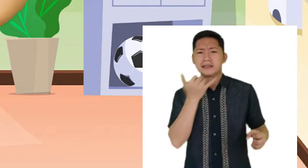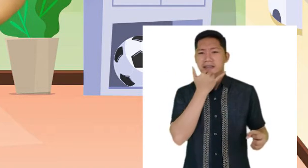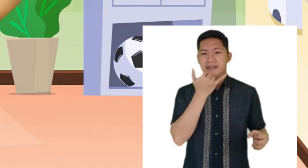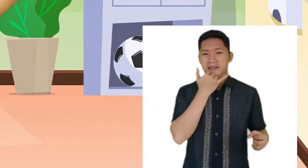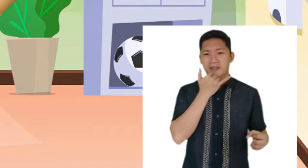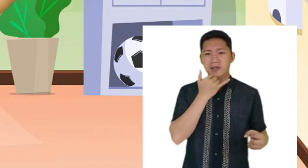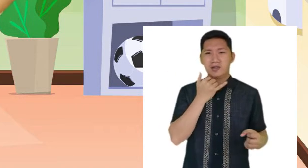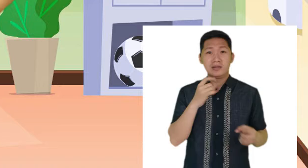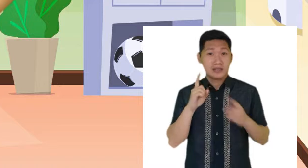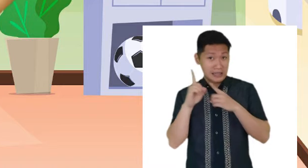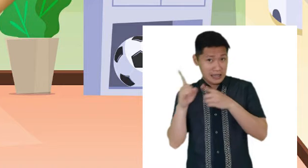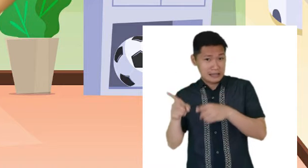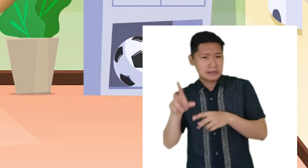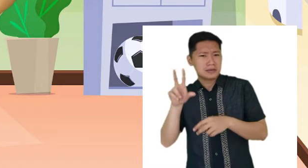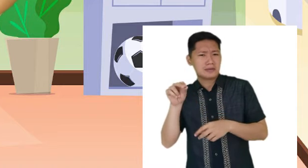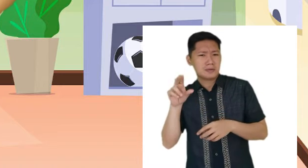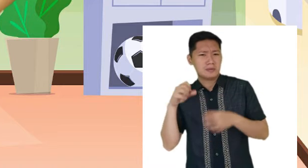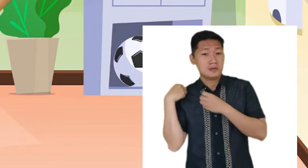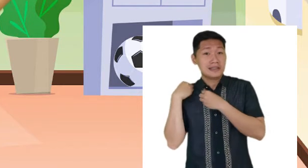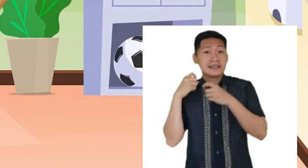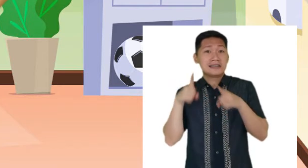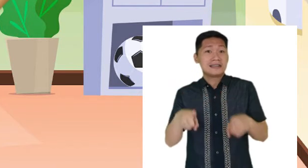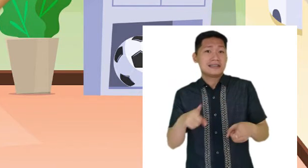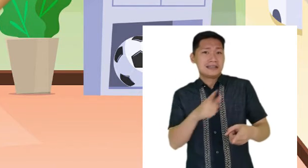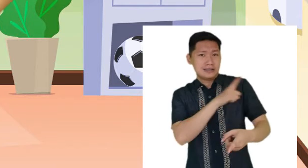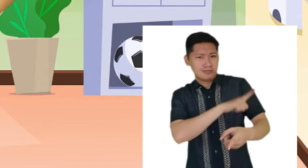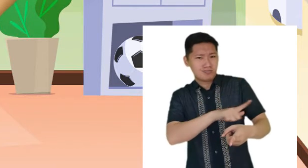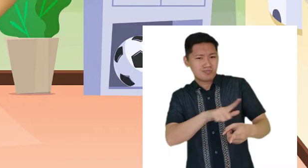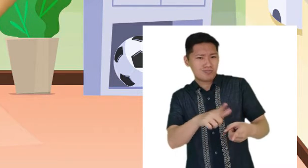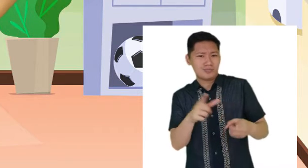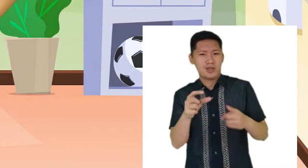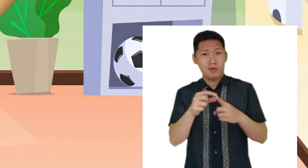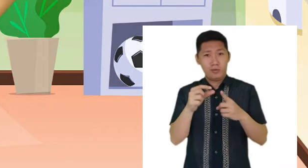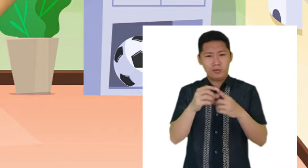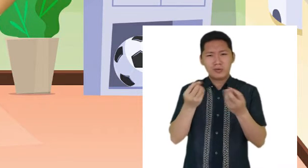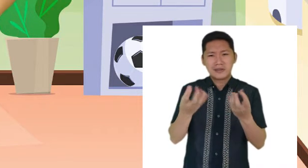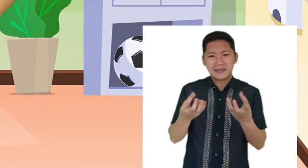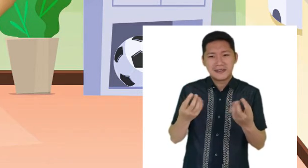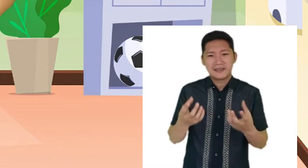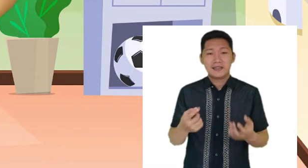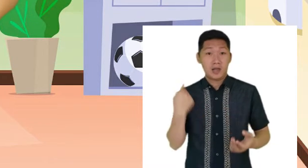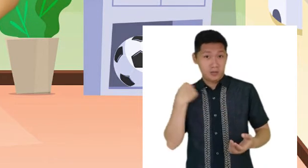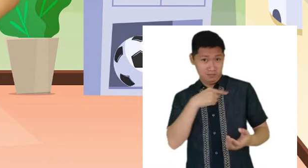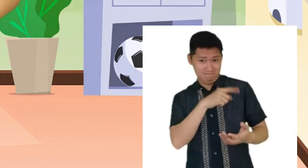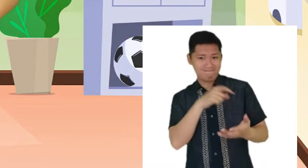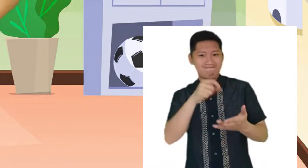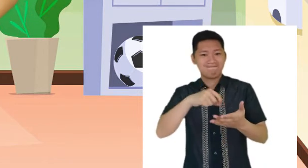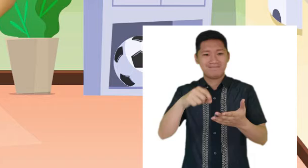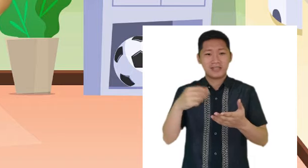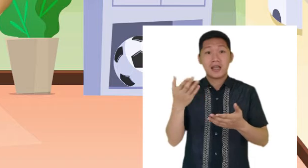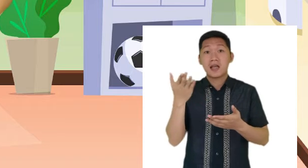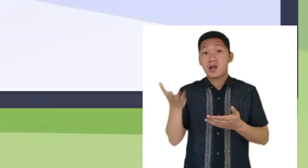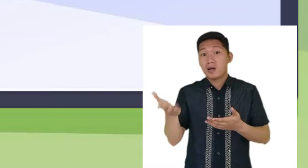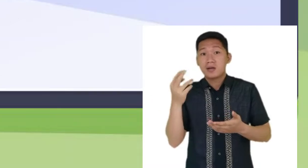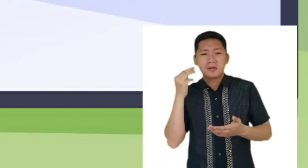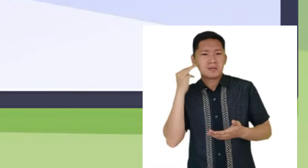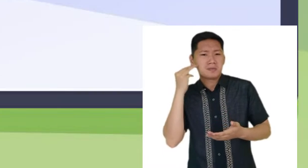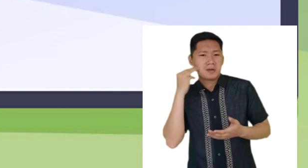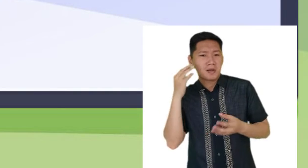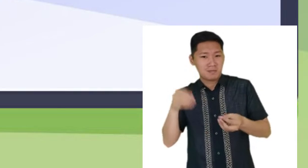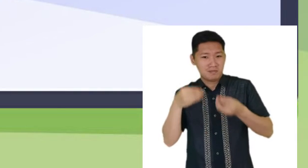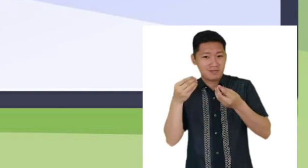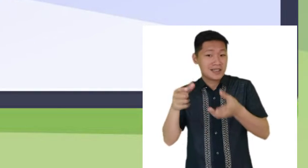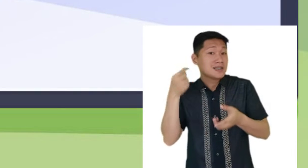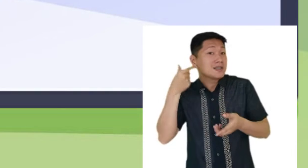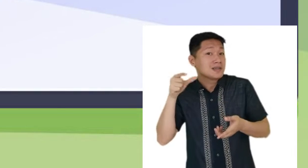This sentence is wrong, so the answer is no, since it is too long or wordy. We may write,